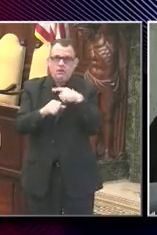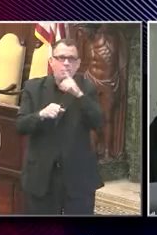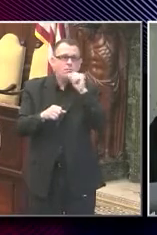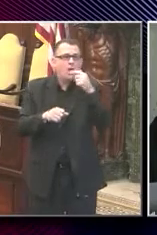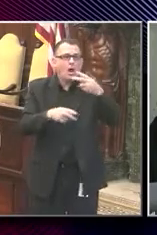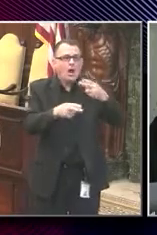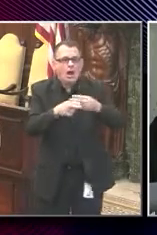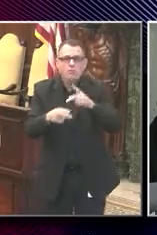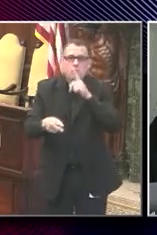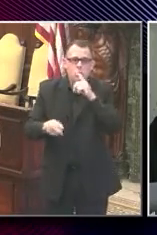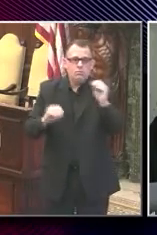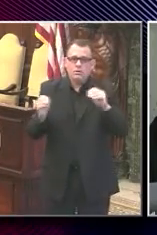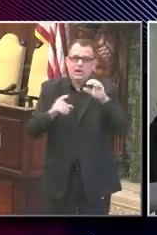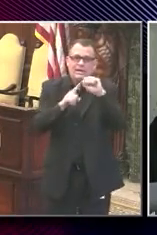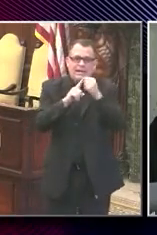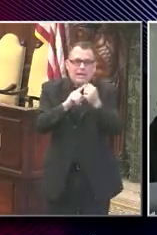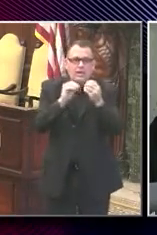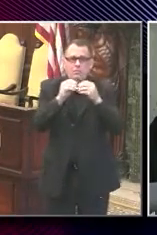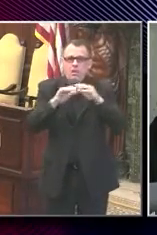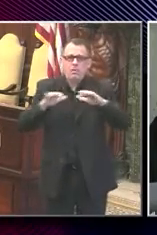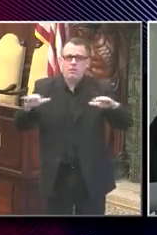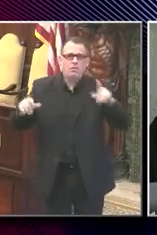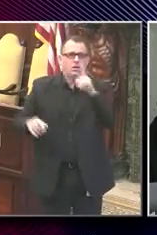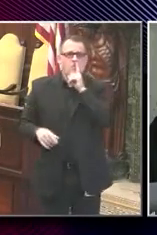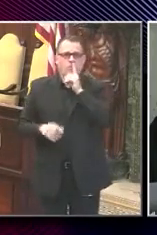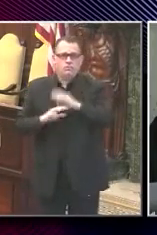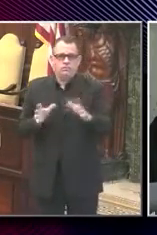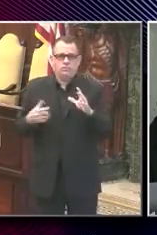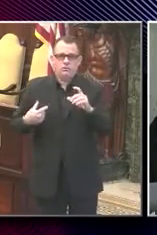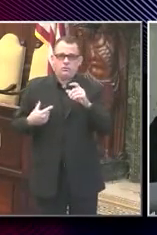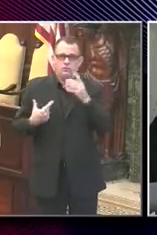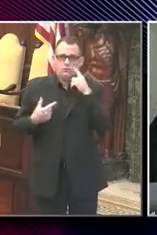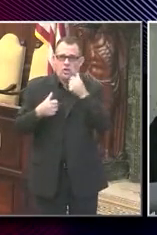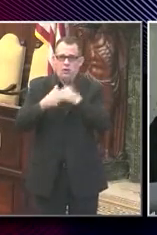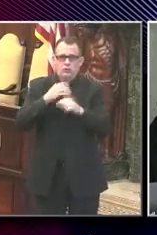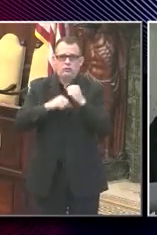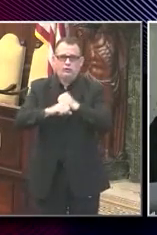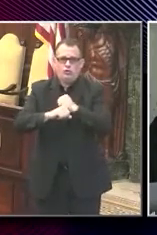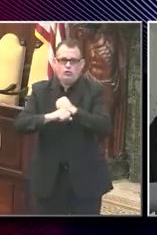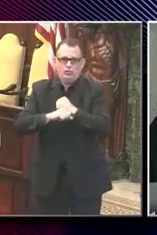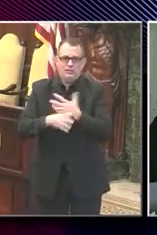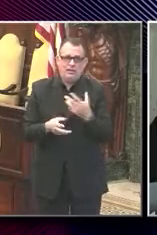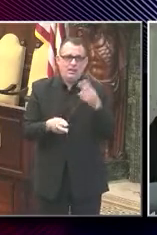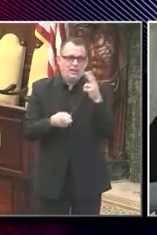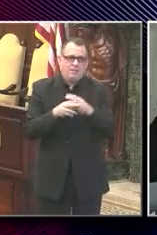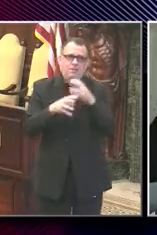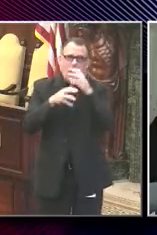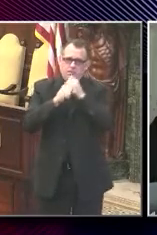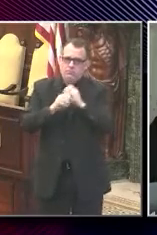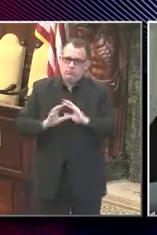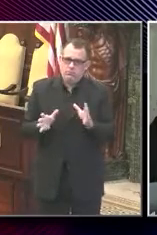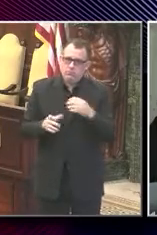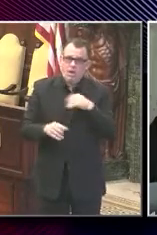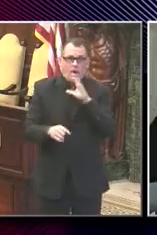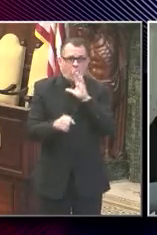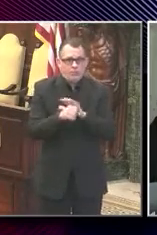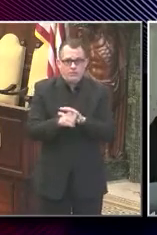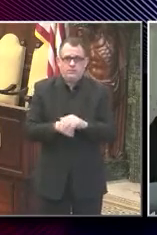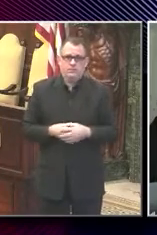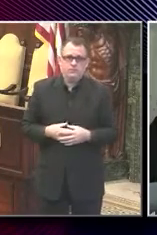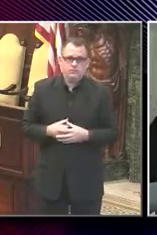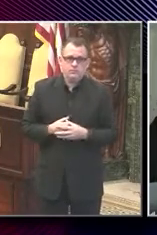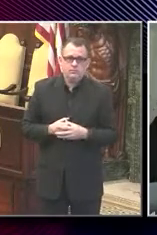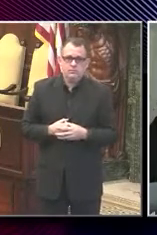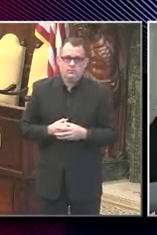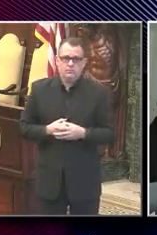or contacts to anyone, not to law enforcement, not to other people, and we don't give the names out of contacts of cases to the contacts. We simply